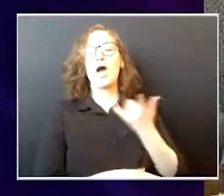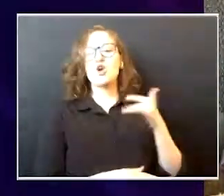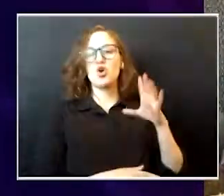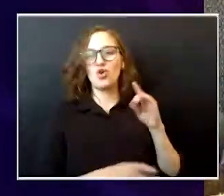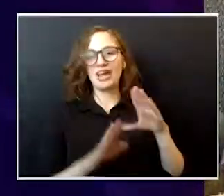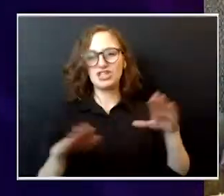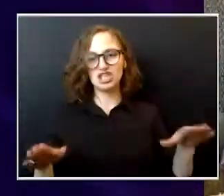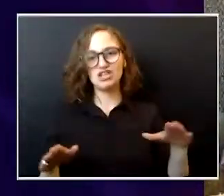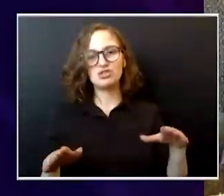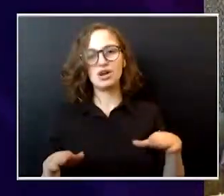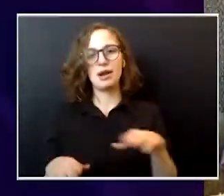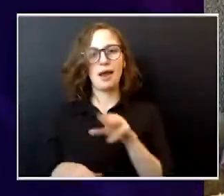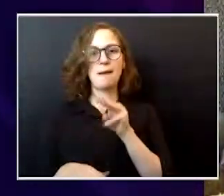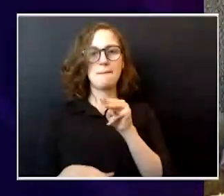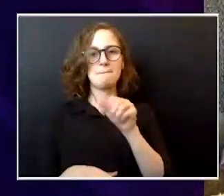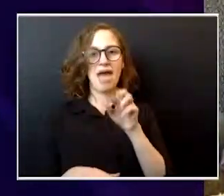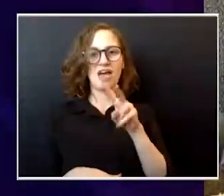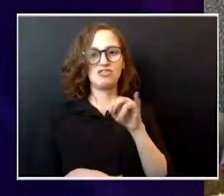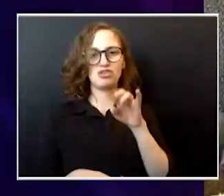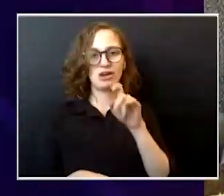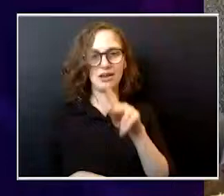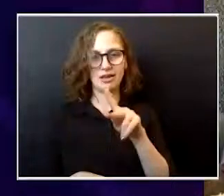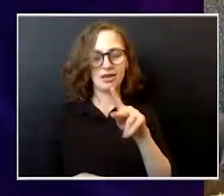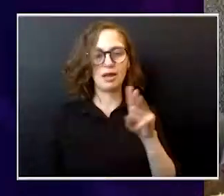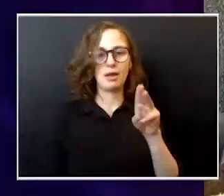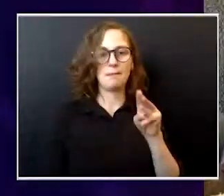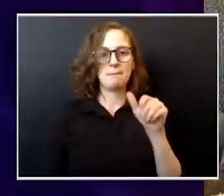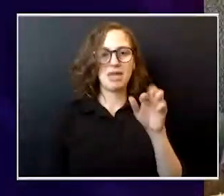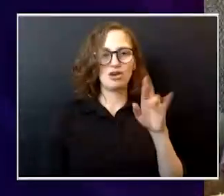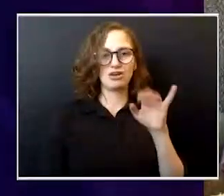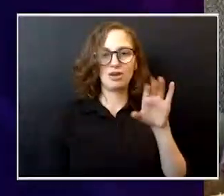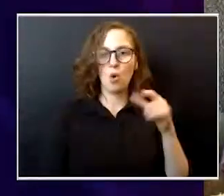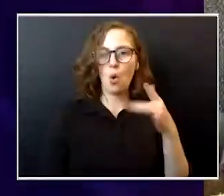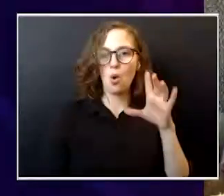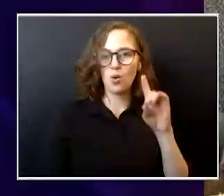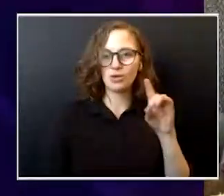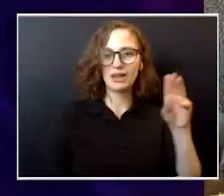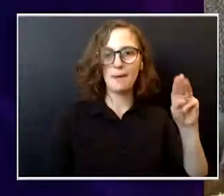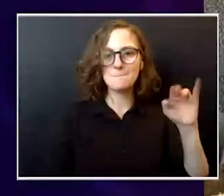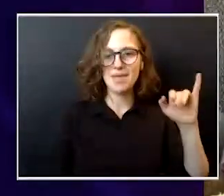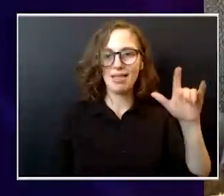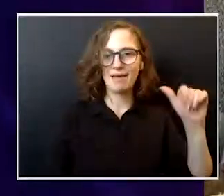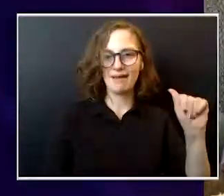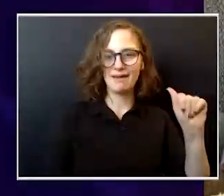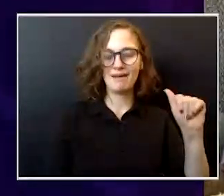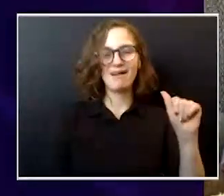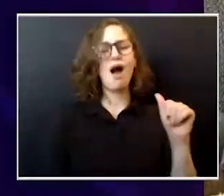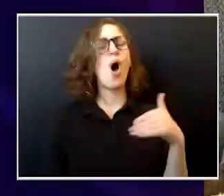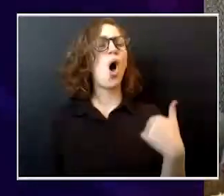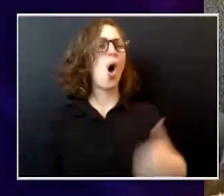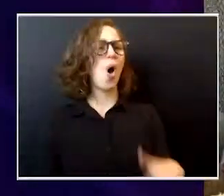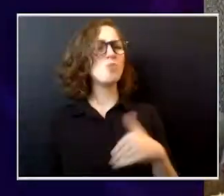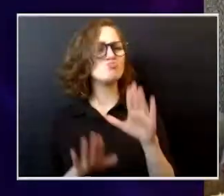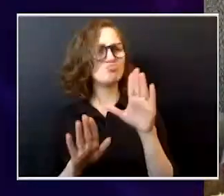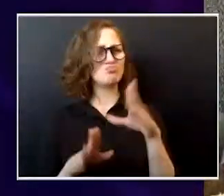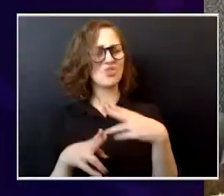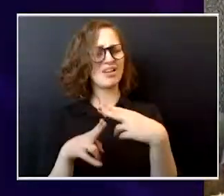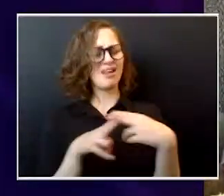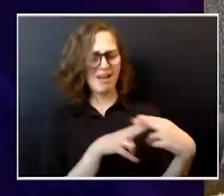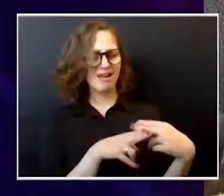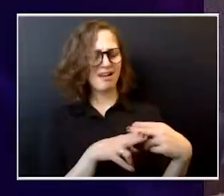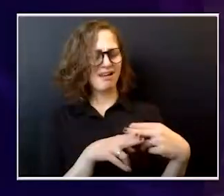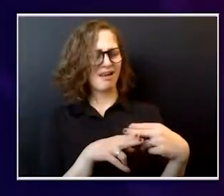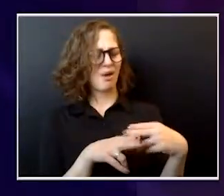and Marigold in the middle, and then Mila on the left. So those are some great names. Yes, all Maverick, M's. Marigold, and Mila.